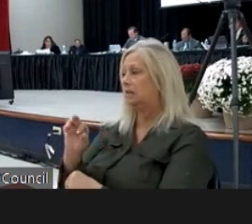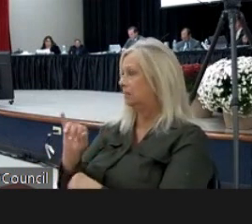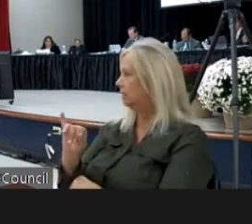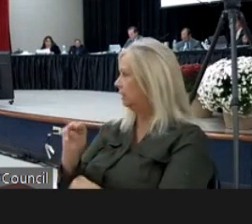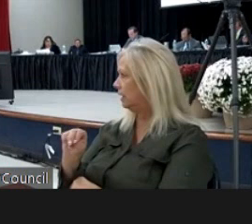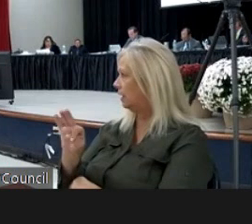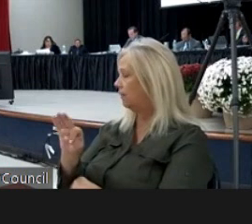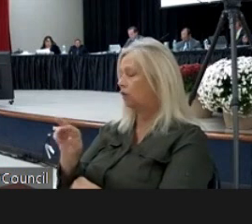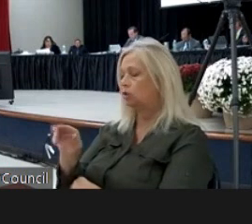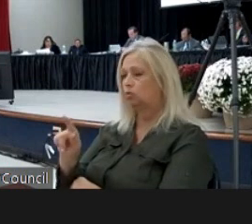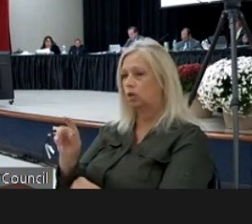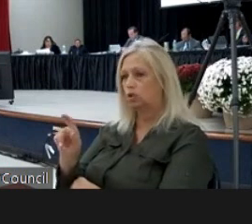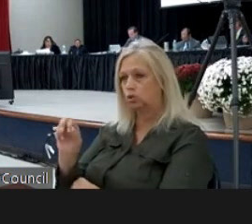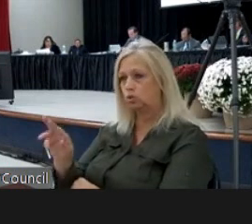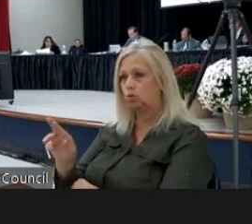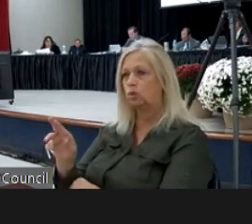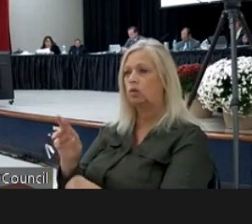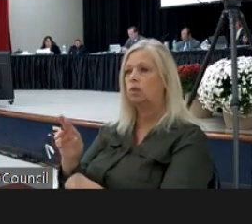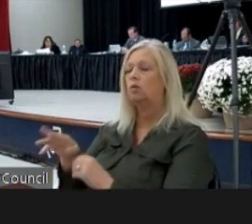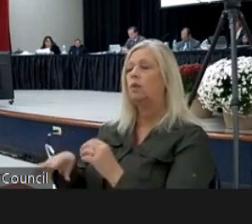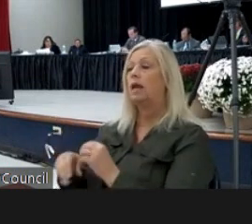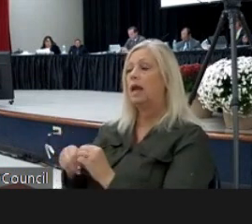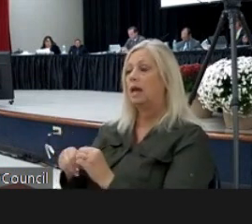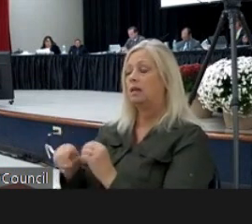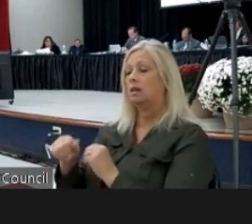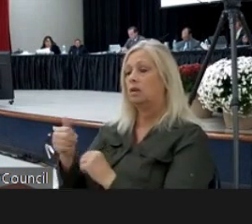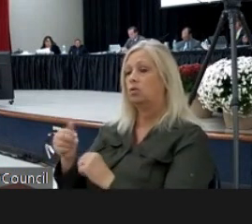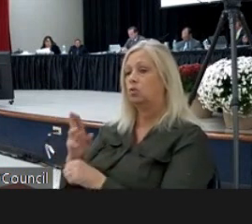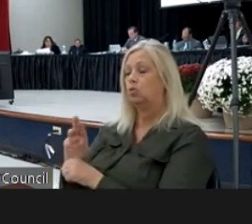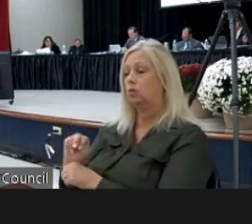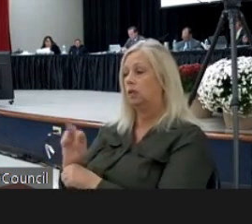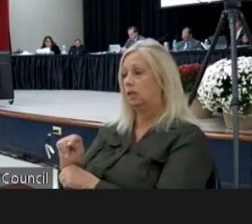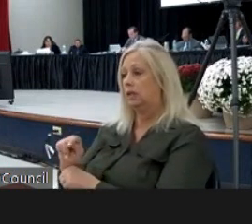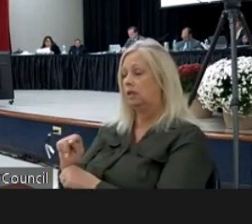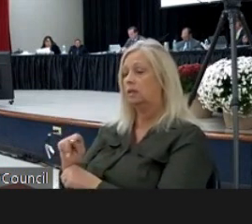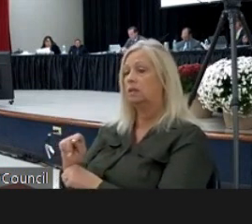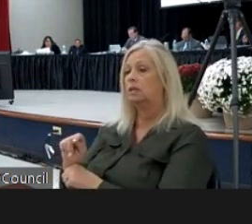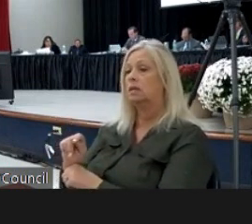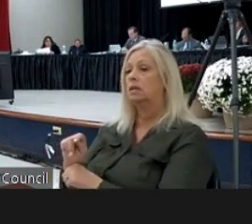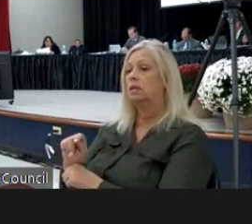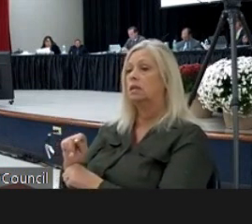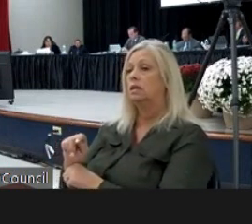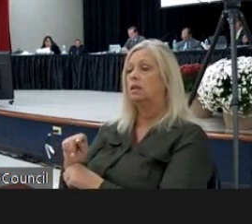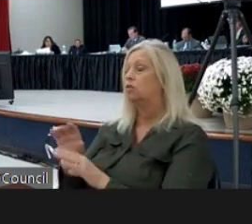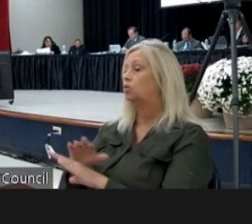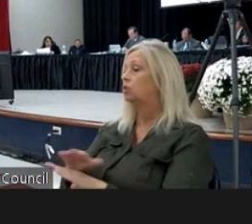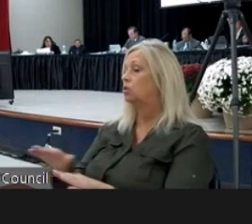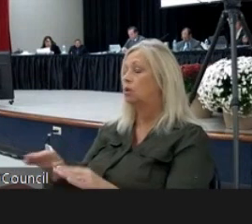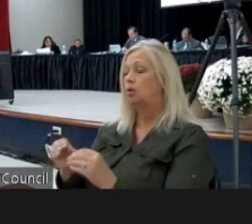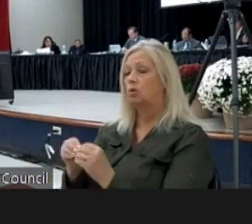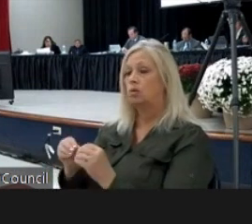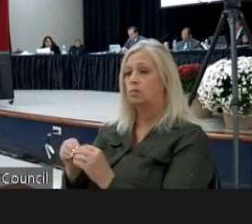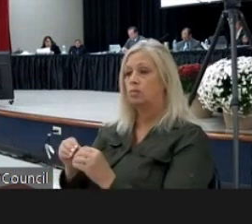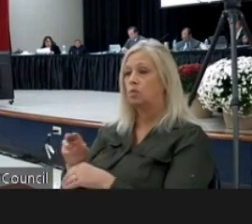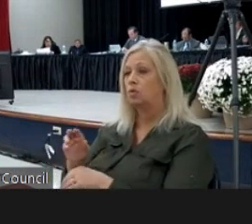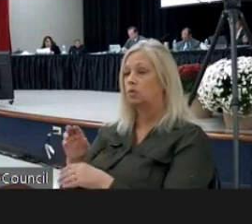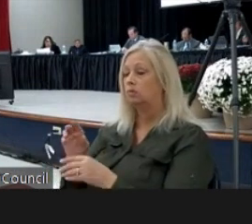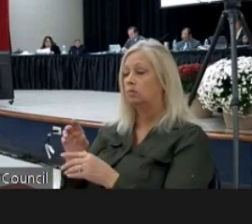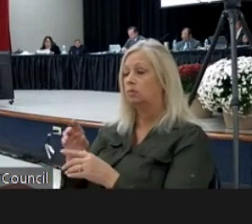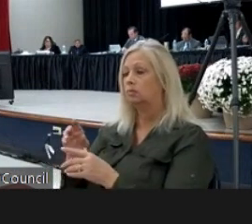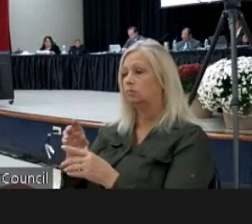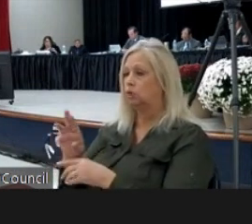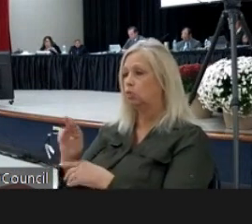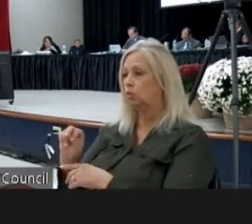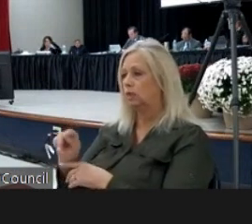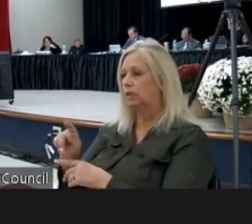housing units to already developed neighborhoods, and so there's no additional infrastructure needed to serve those.